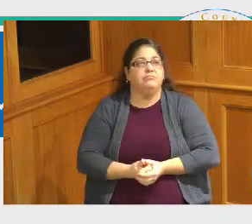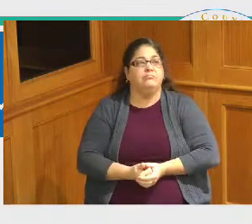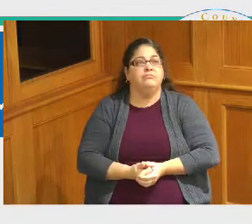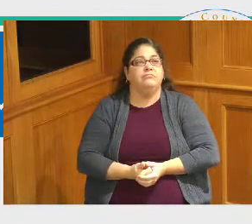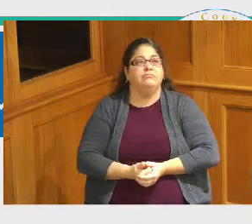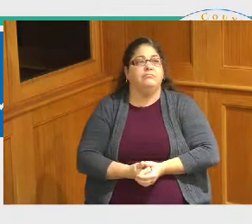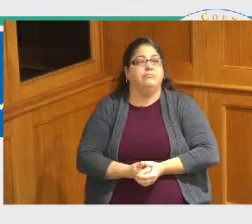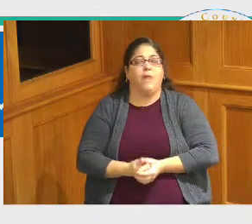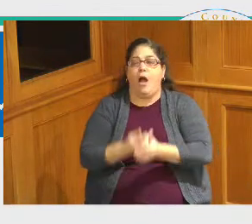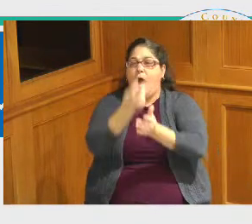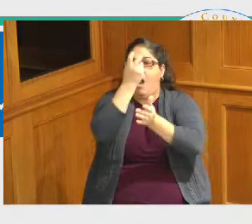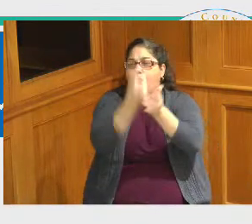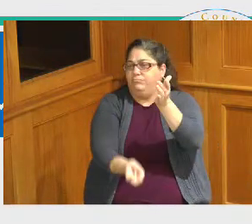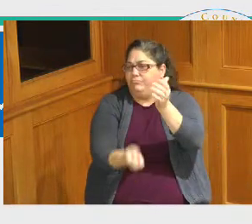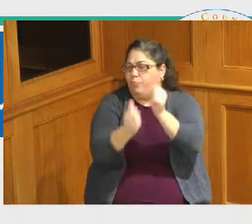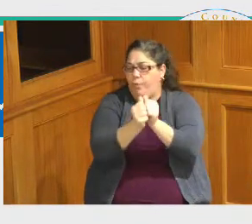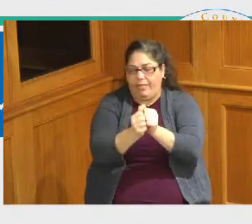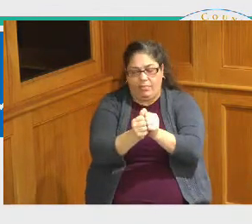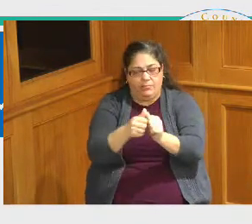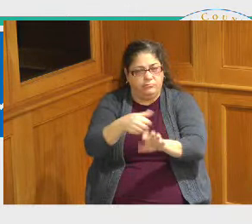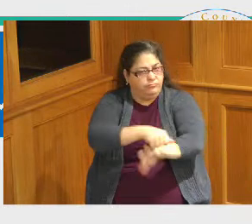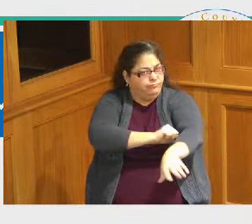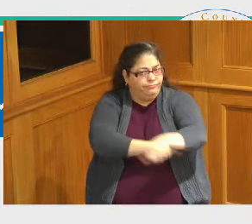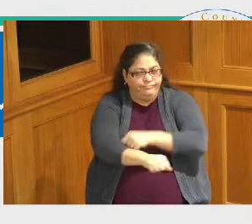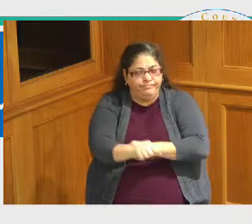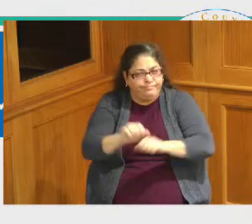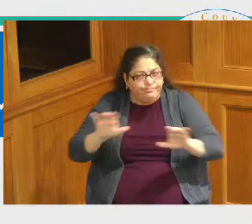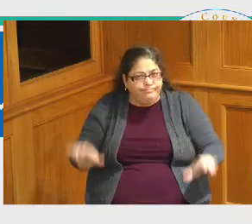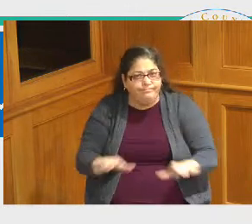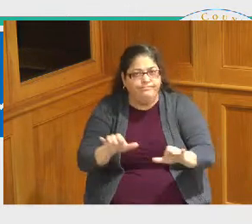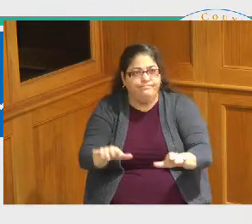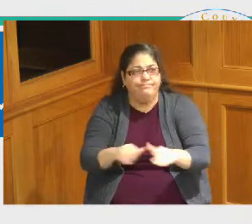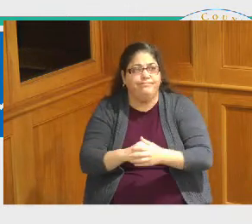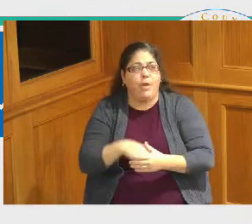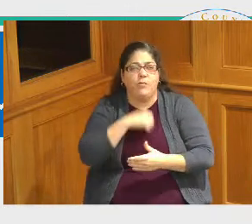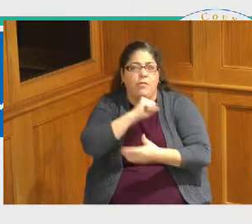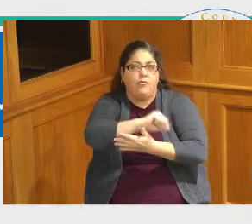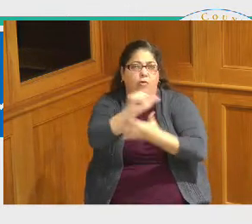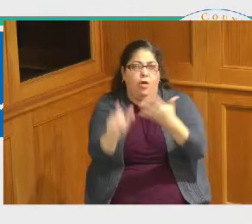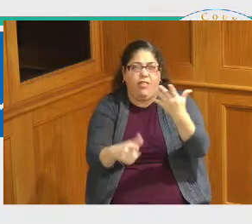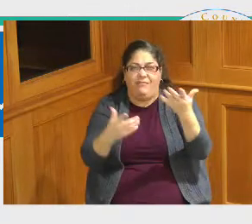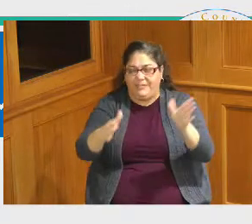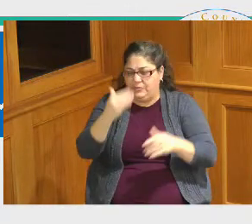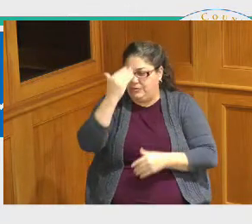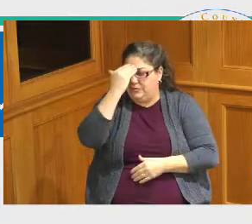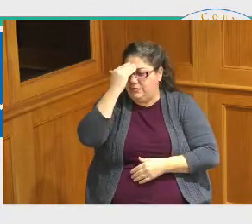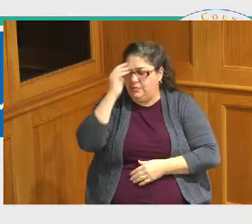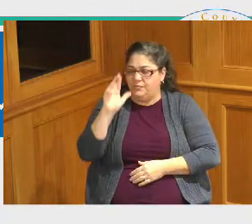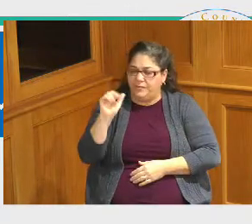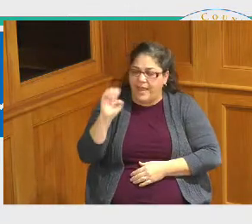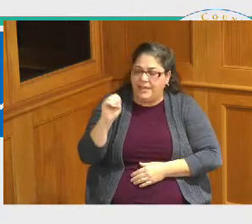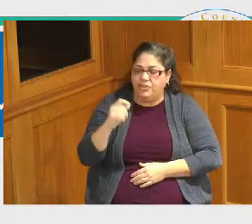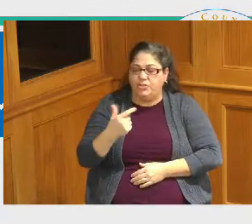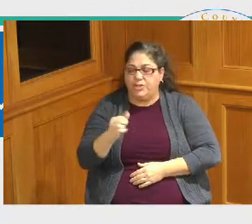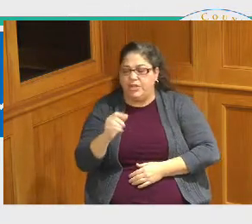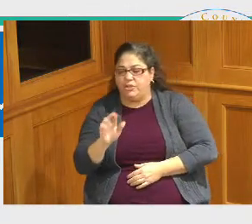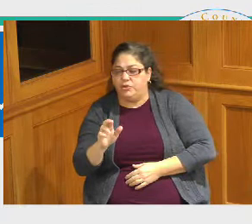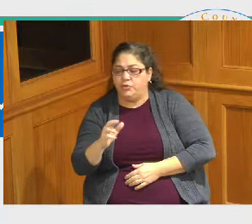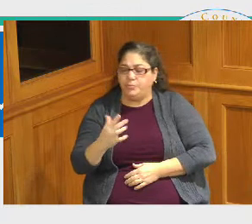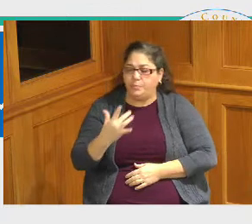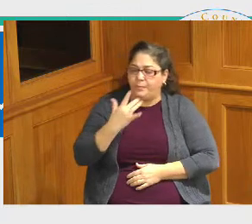immersed in implementing those. And I'm not going to go through them all. We already know race and gender preference